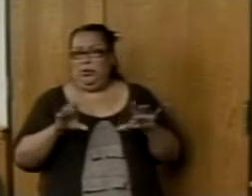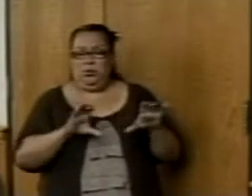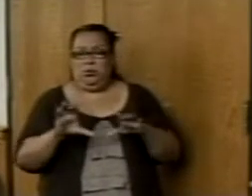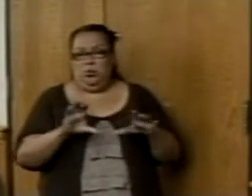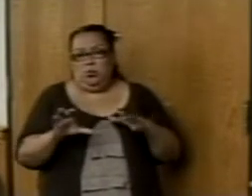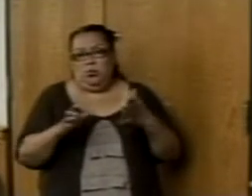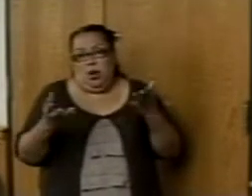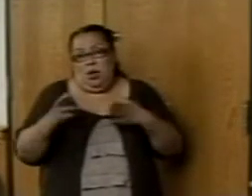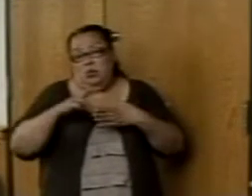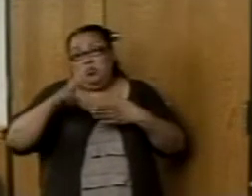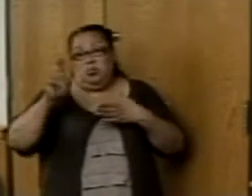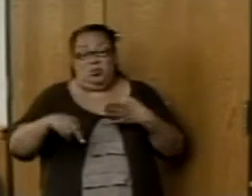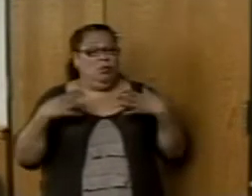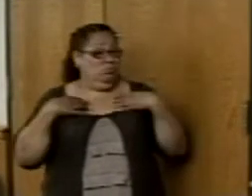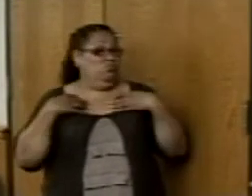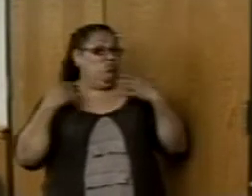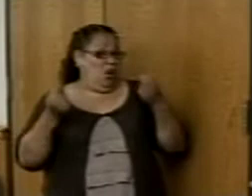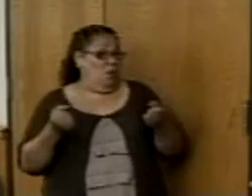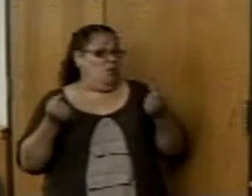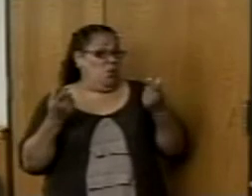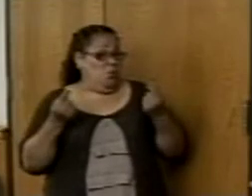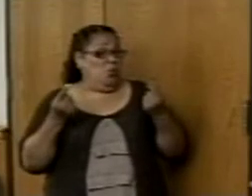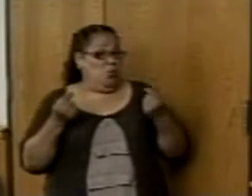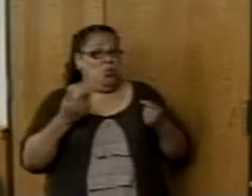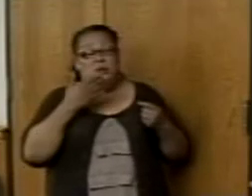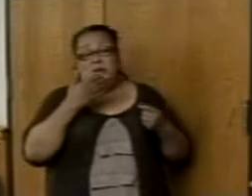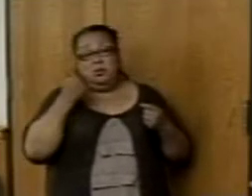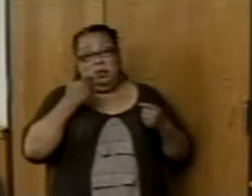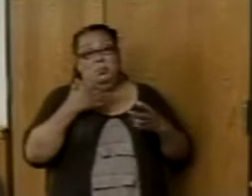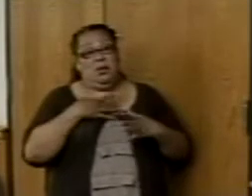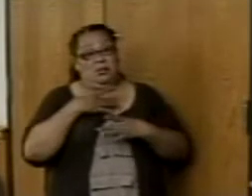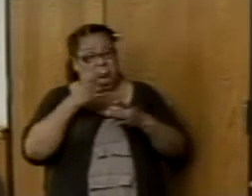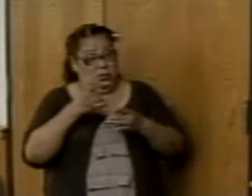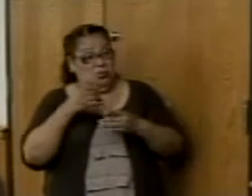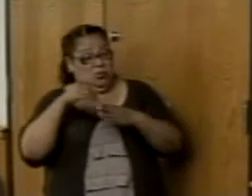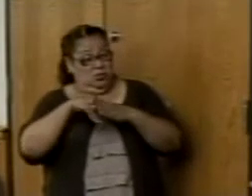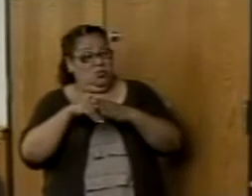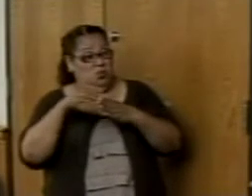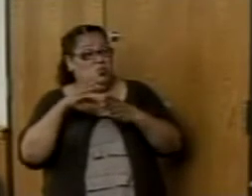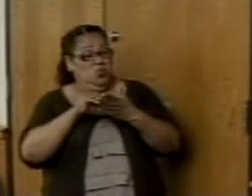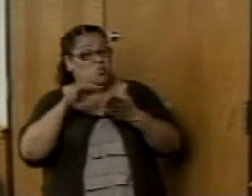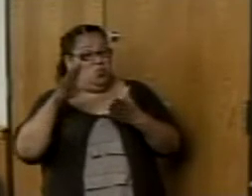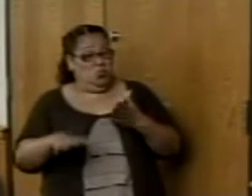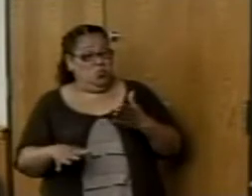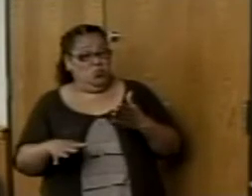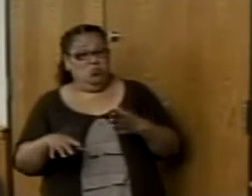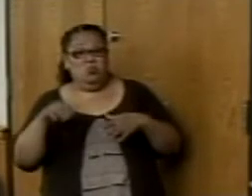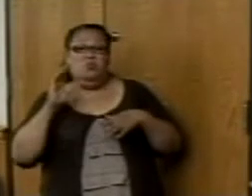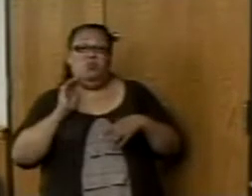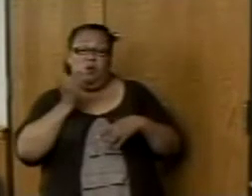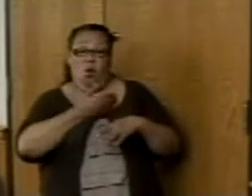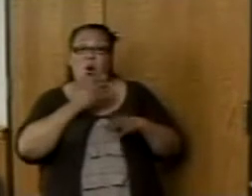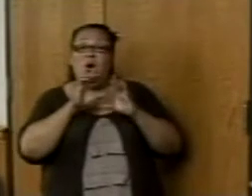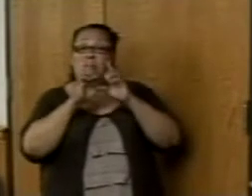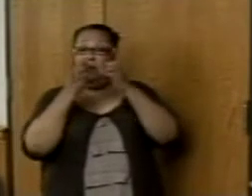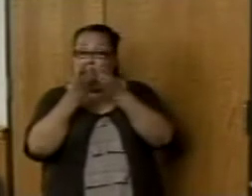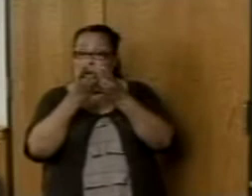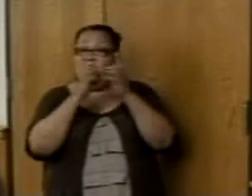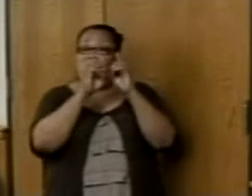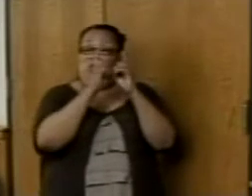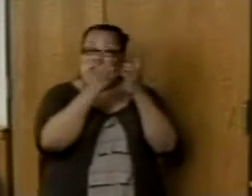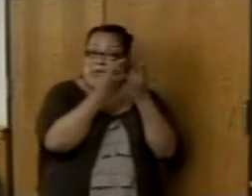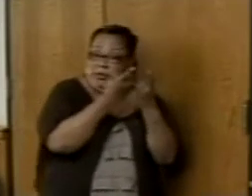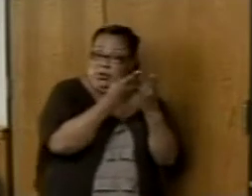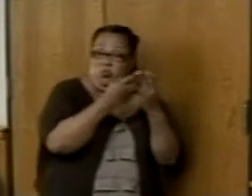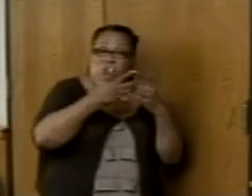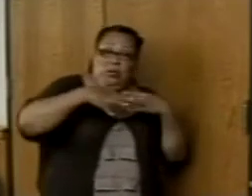as a result, we feel very confident that what we've done has been the best for the students, for this our department, our district, and for the community